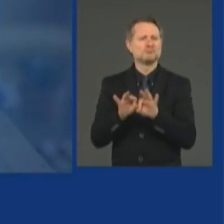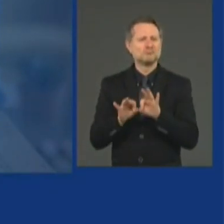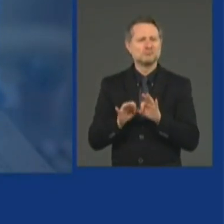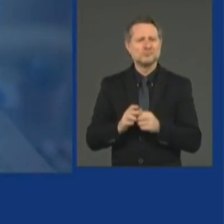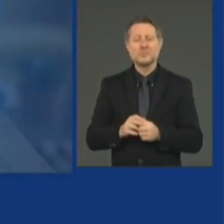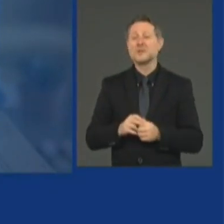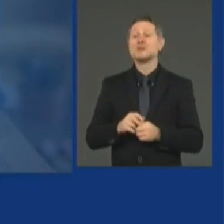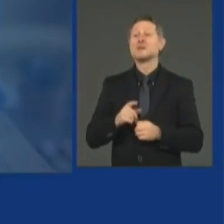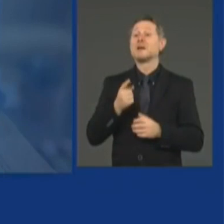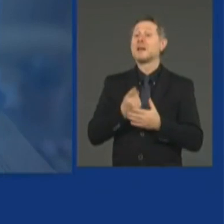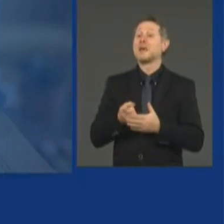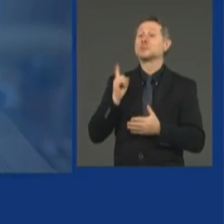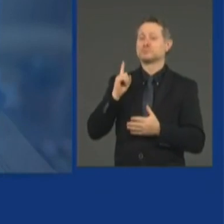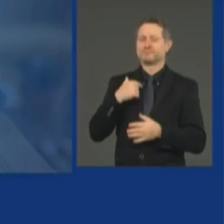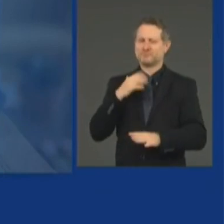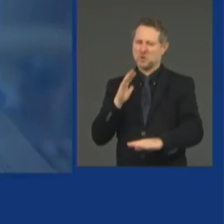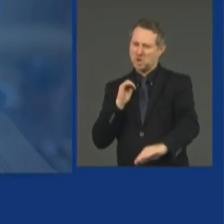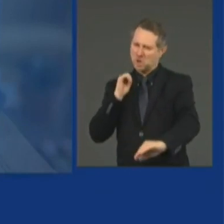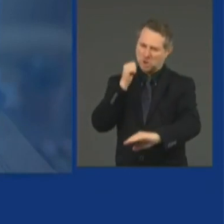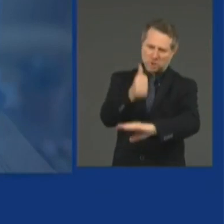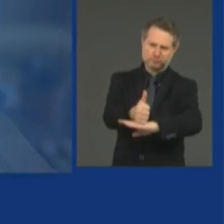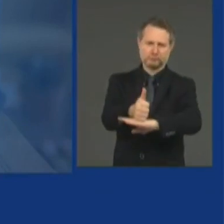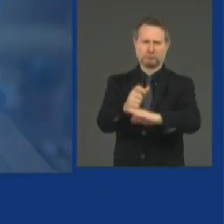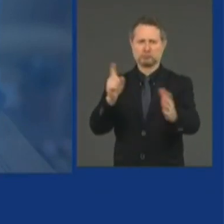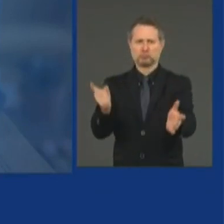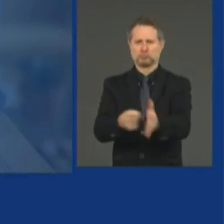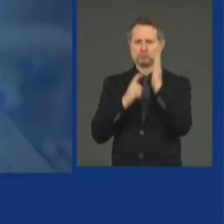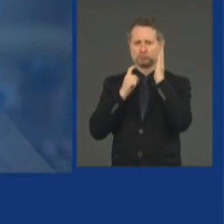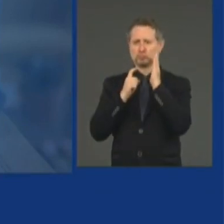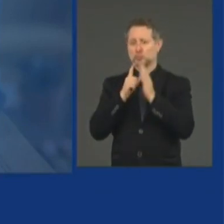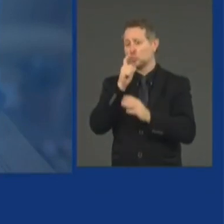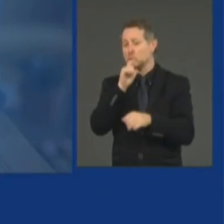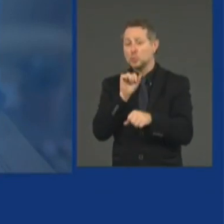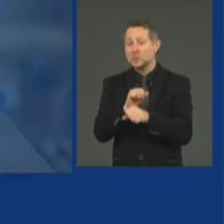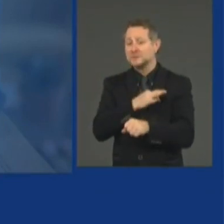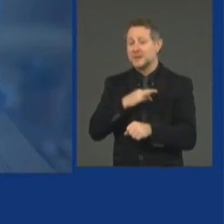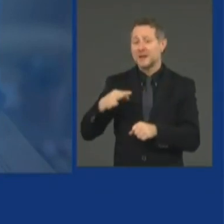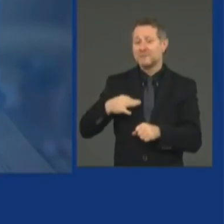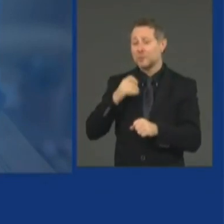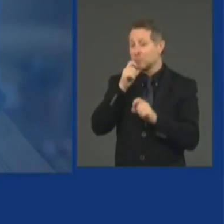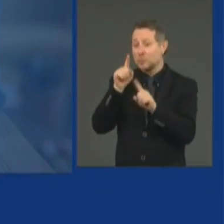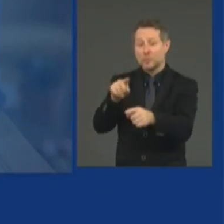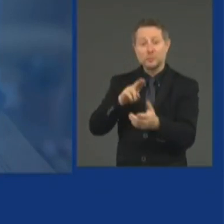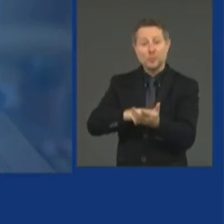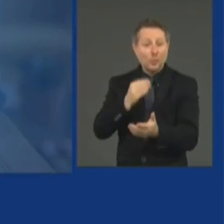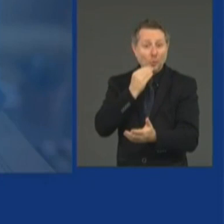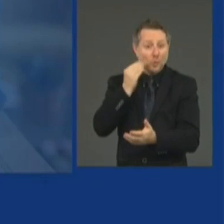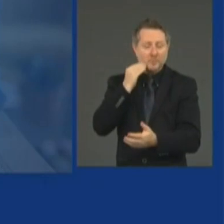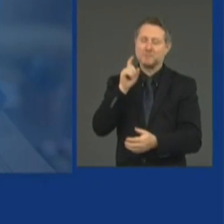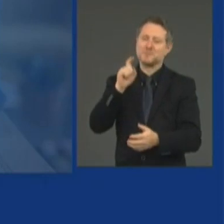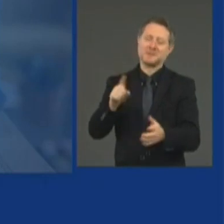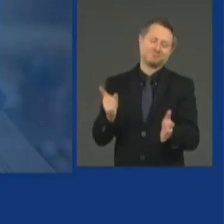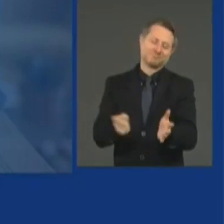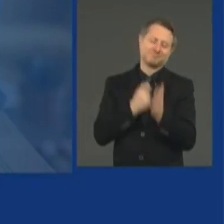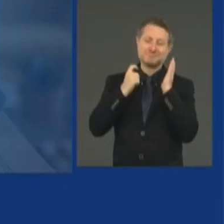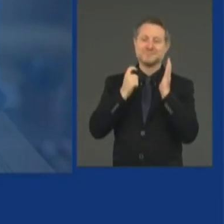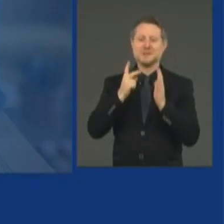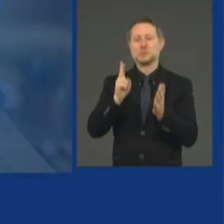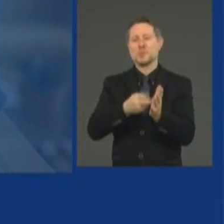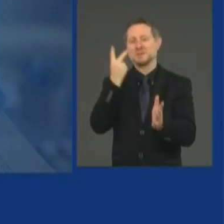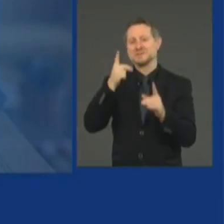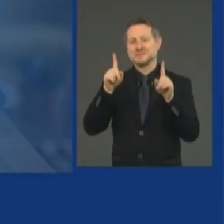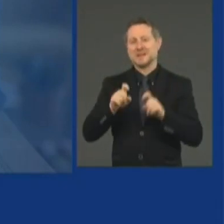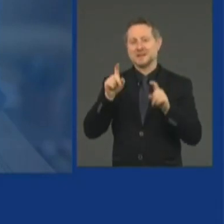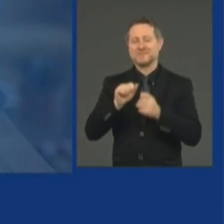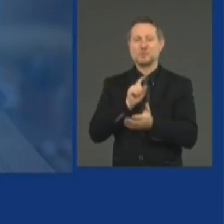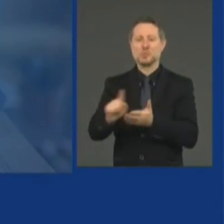we put in place a requirement to test all staff at a nursing home twice per week. Why? Well, number one, it keeps the staff